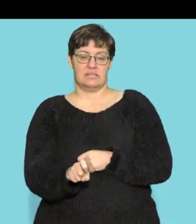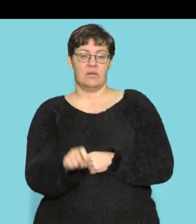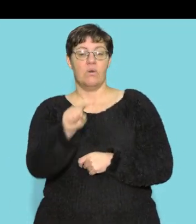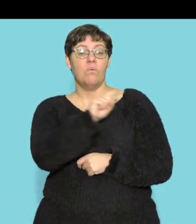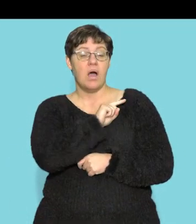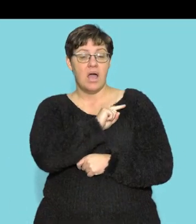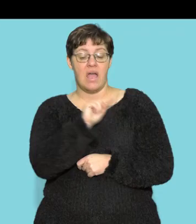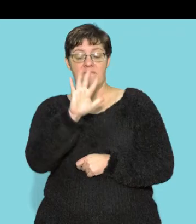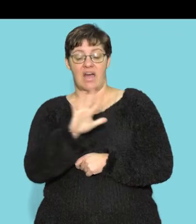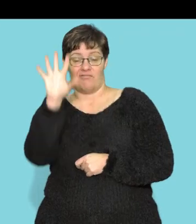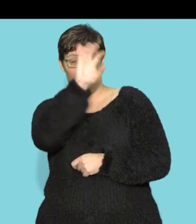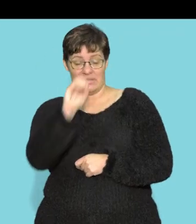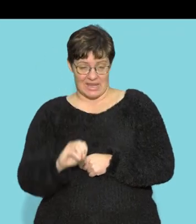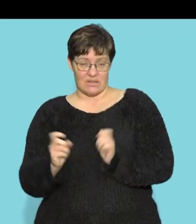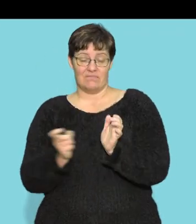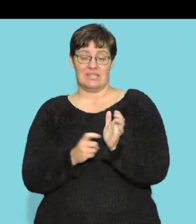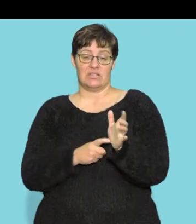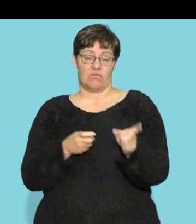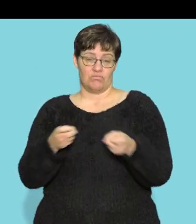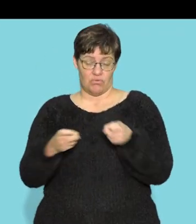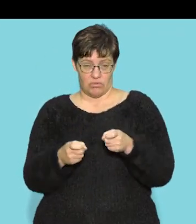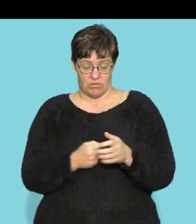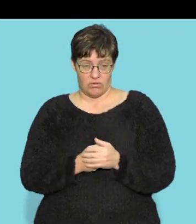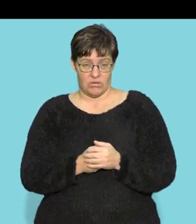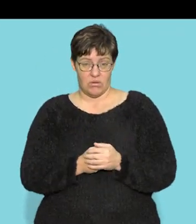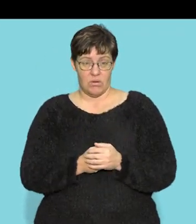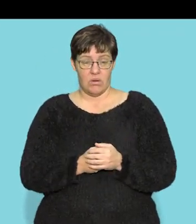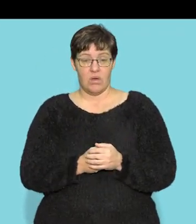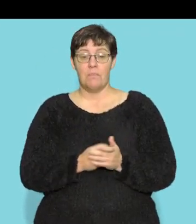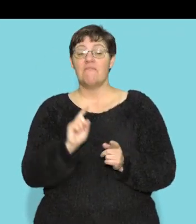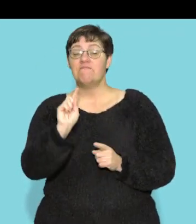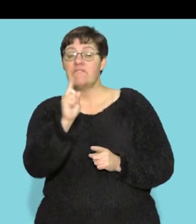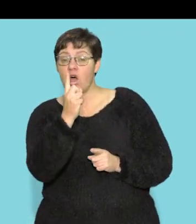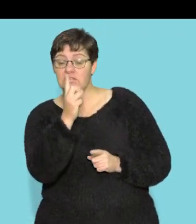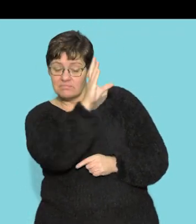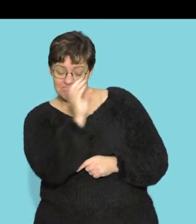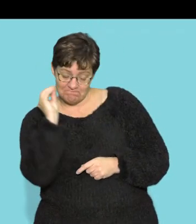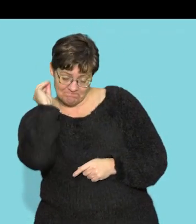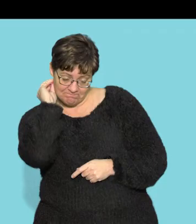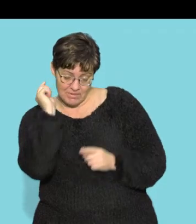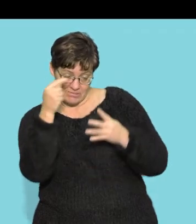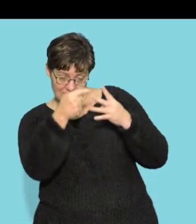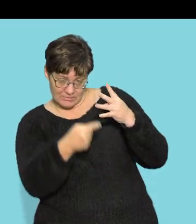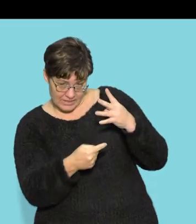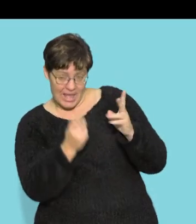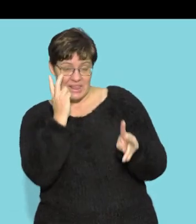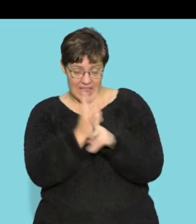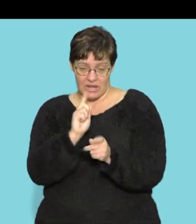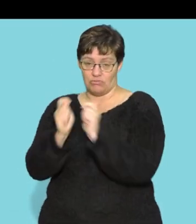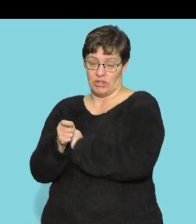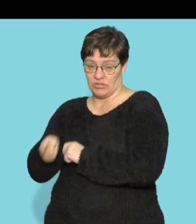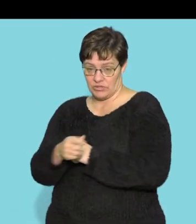5% of your debtors control after taking into consideration the above. Watch this